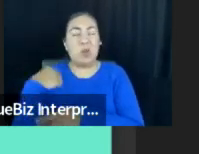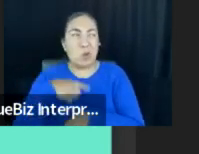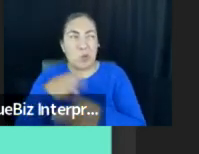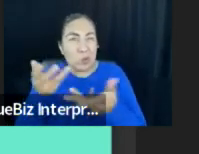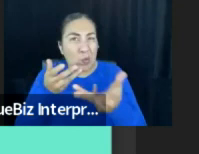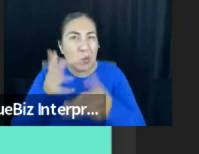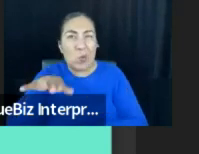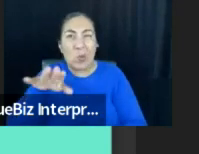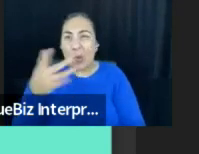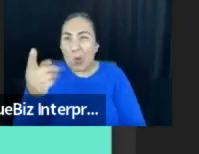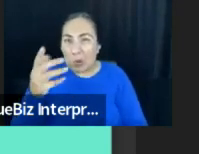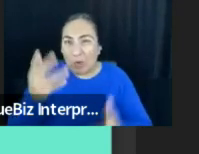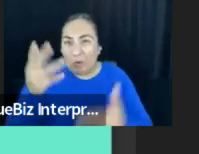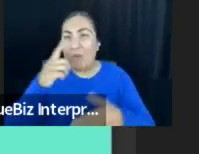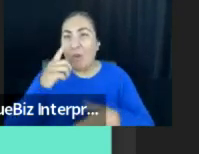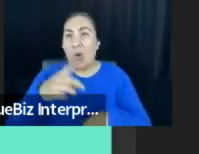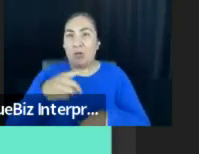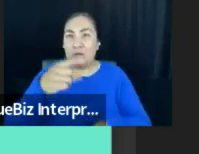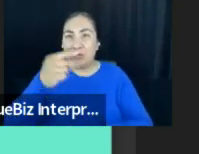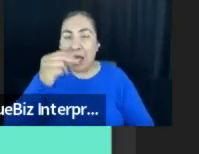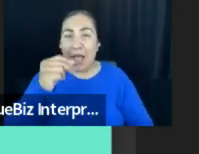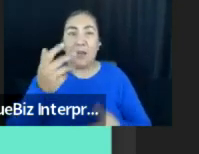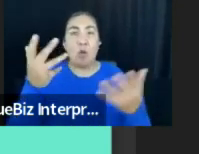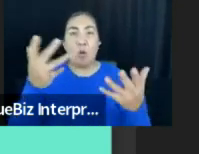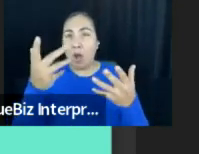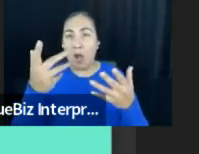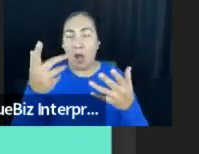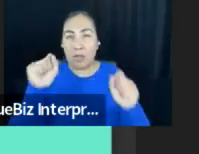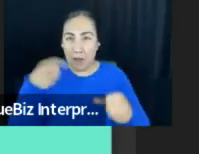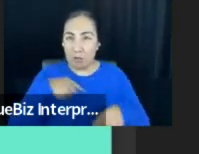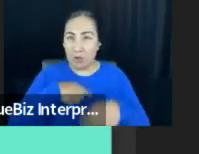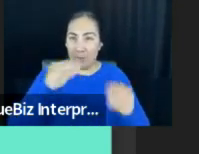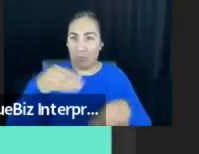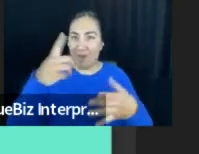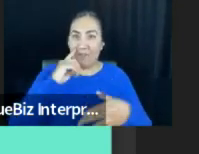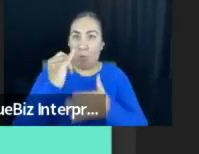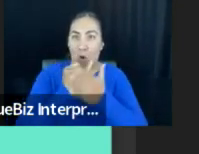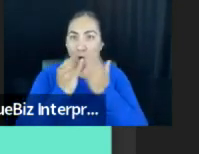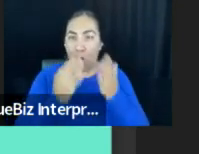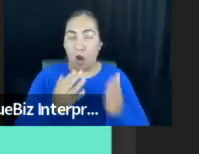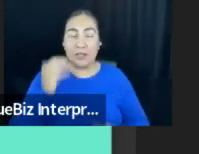are providing for our artists? Because we don't want to